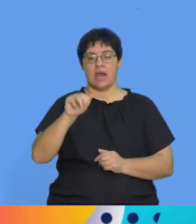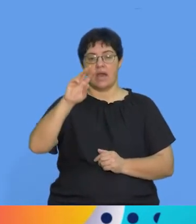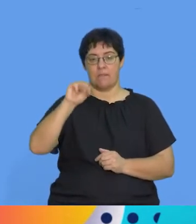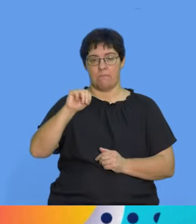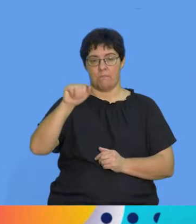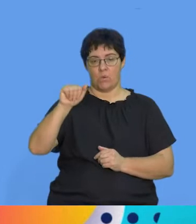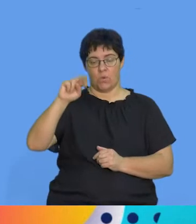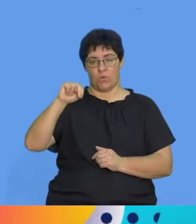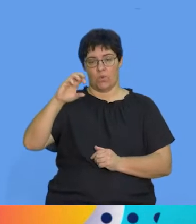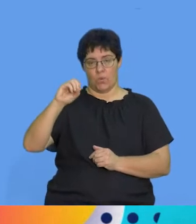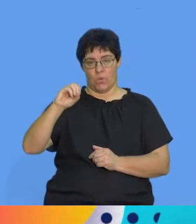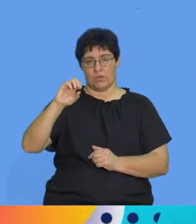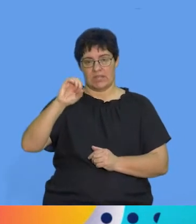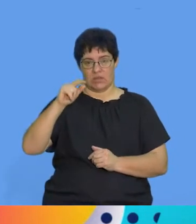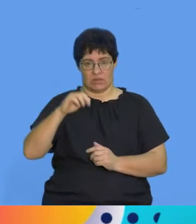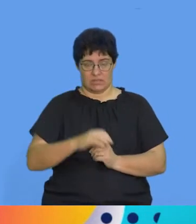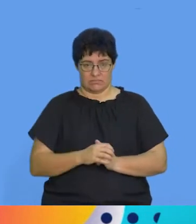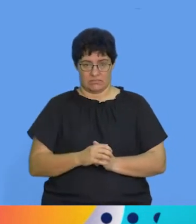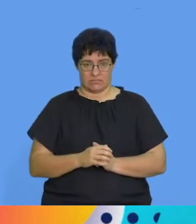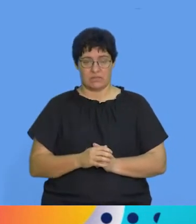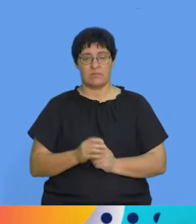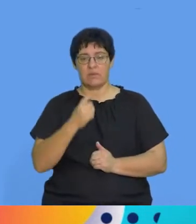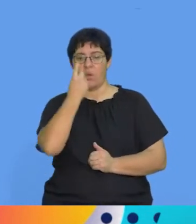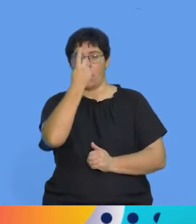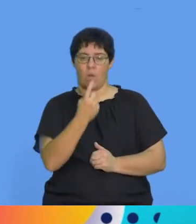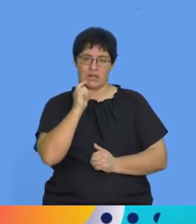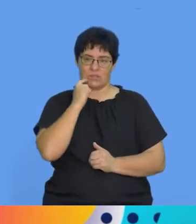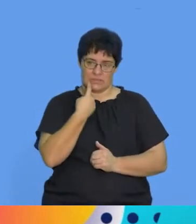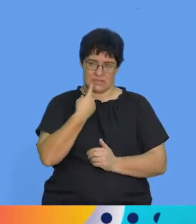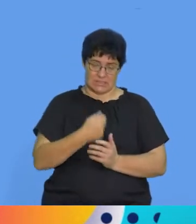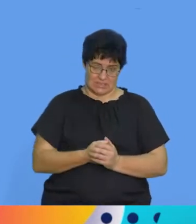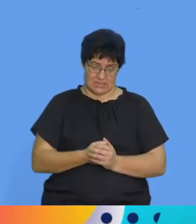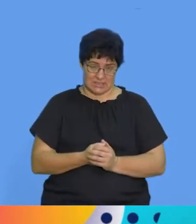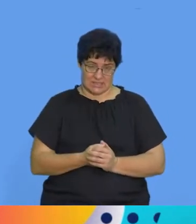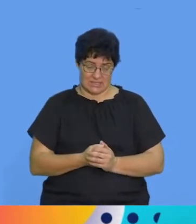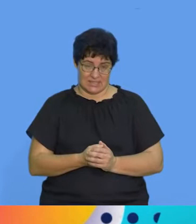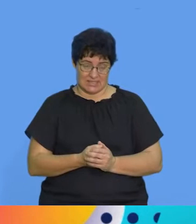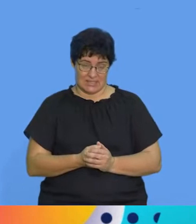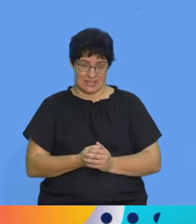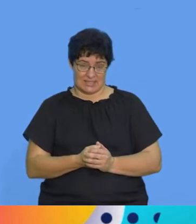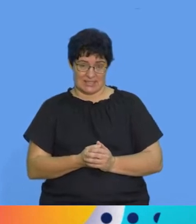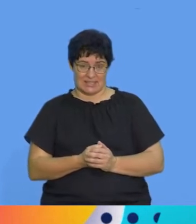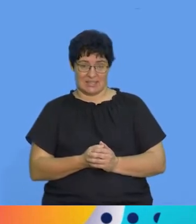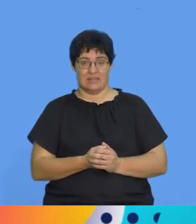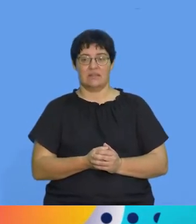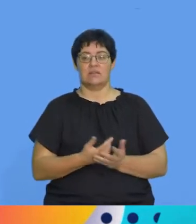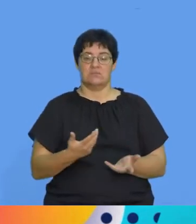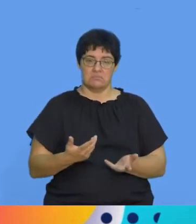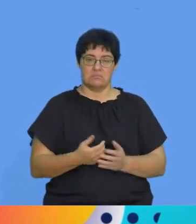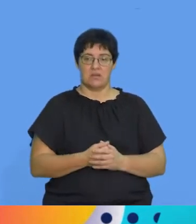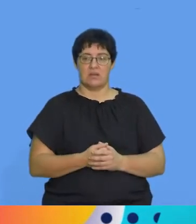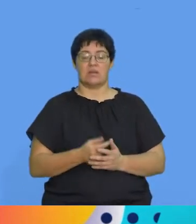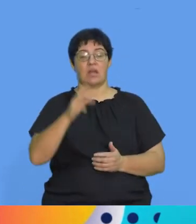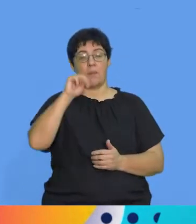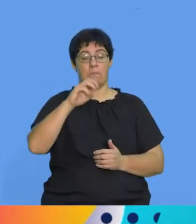monosaccharide, one sweet, right, one sweet. And the three examples we looked at were